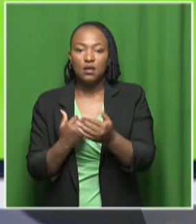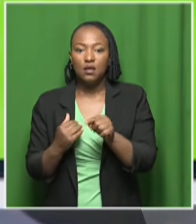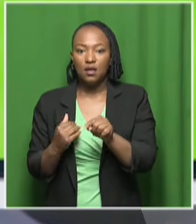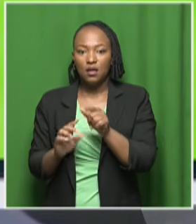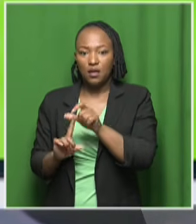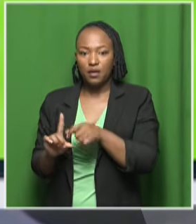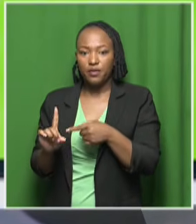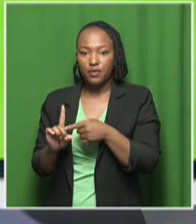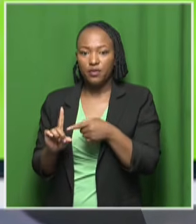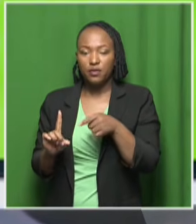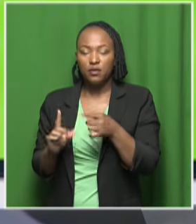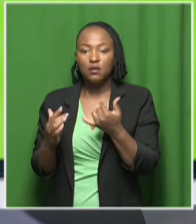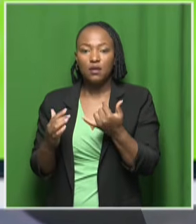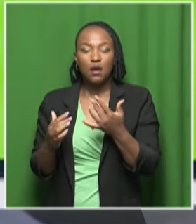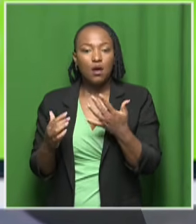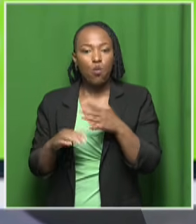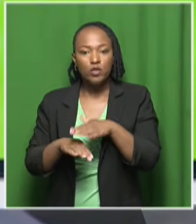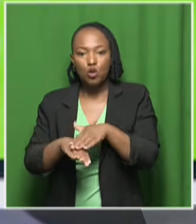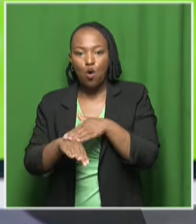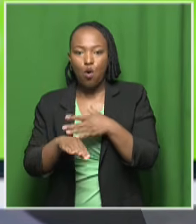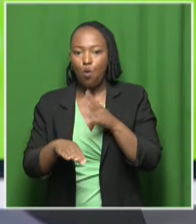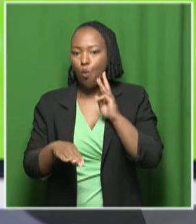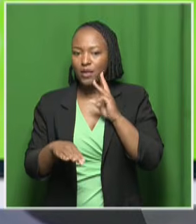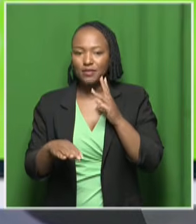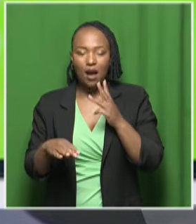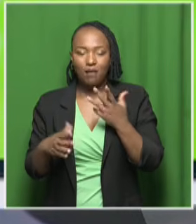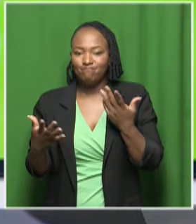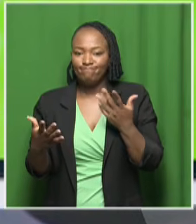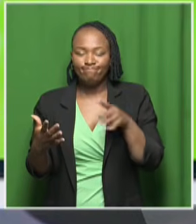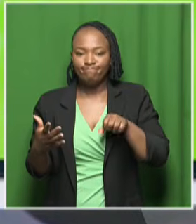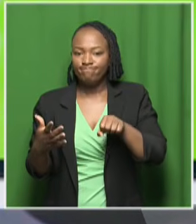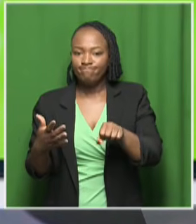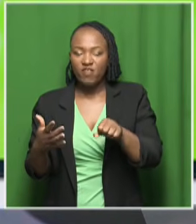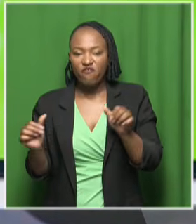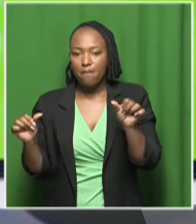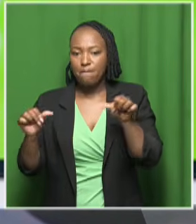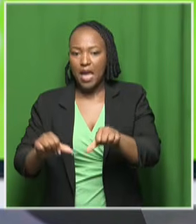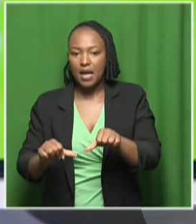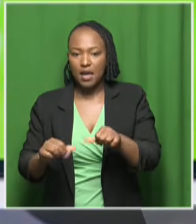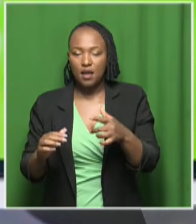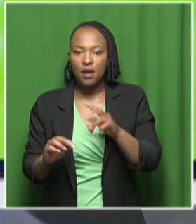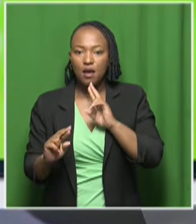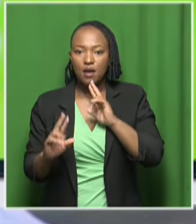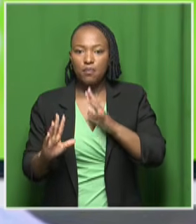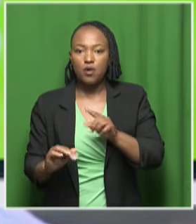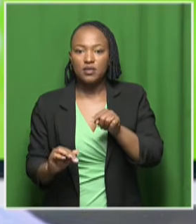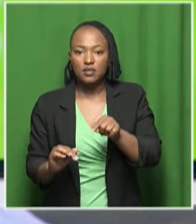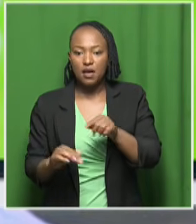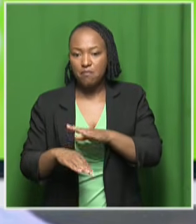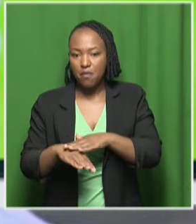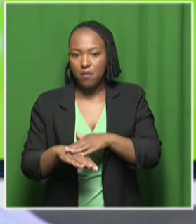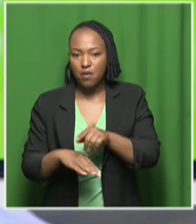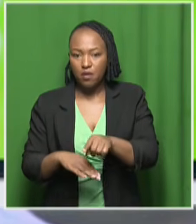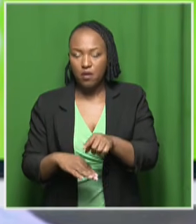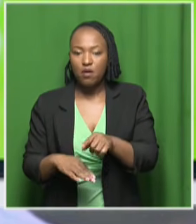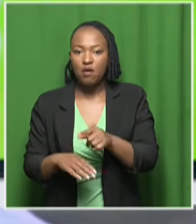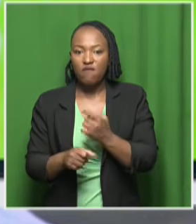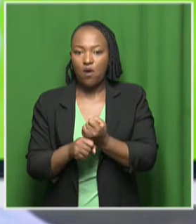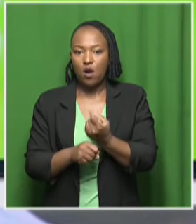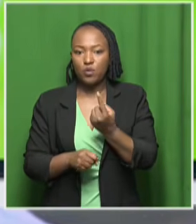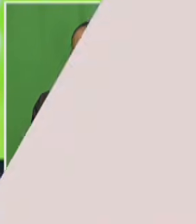the system and slowing the recovery of water supply in some areas. SABC News reporter Calvin Dludla has more on Gauteng's